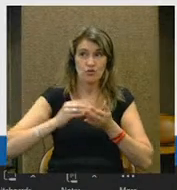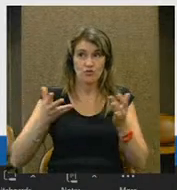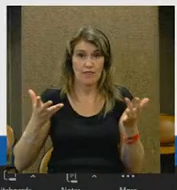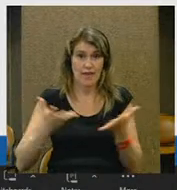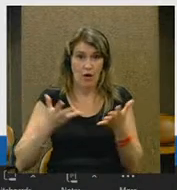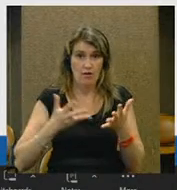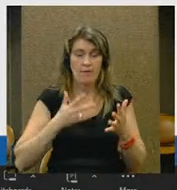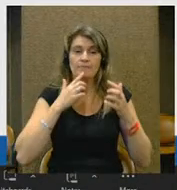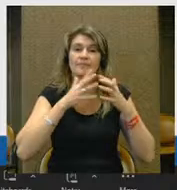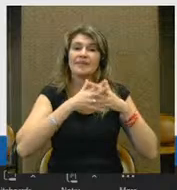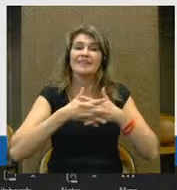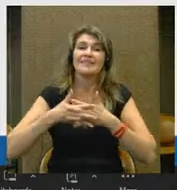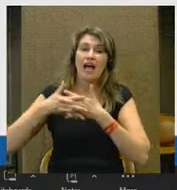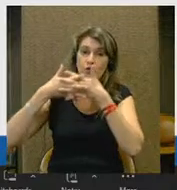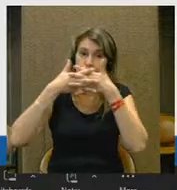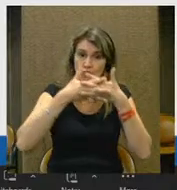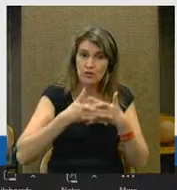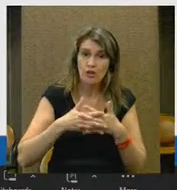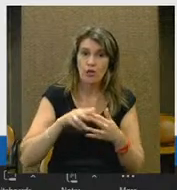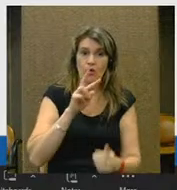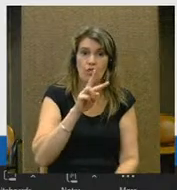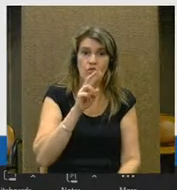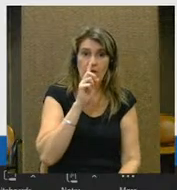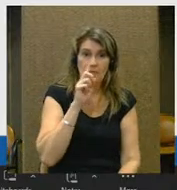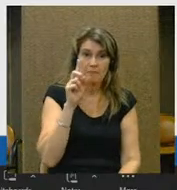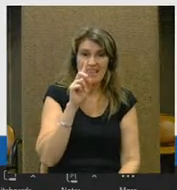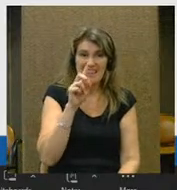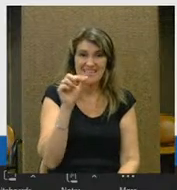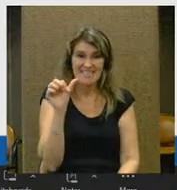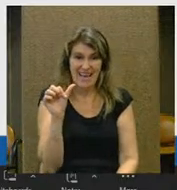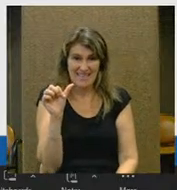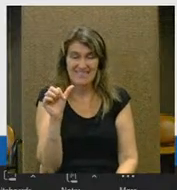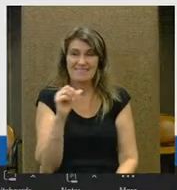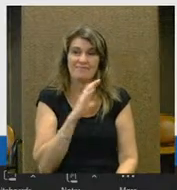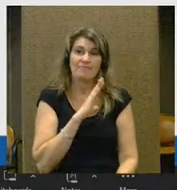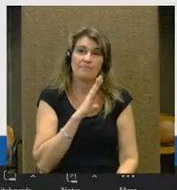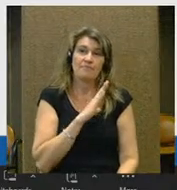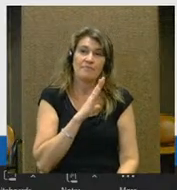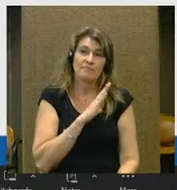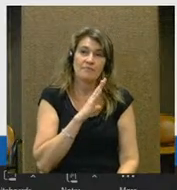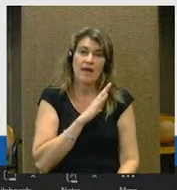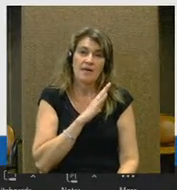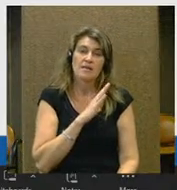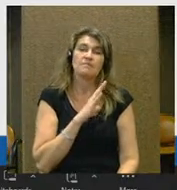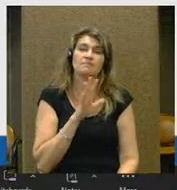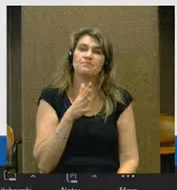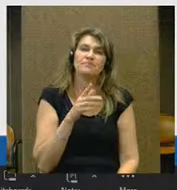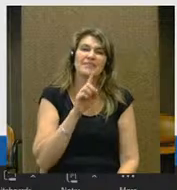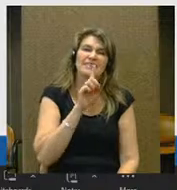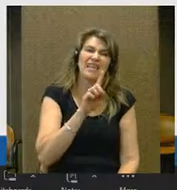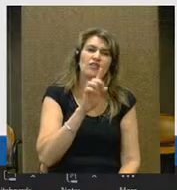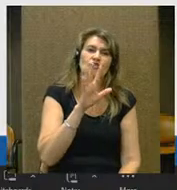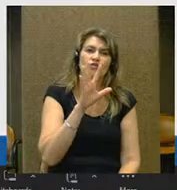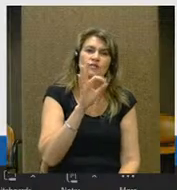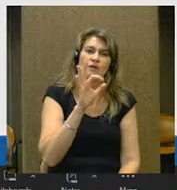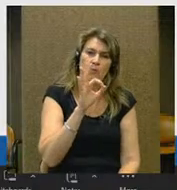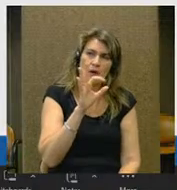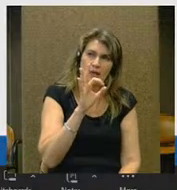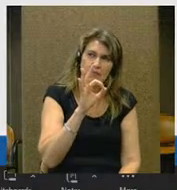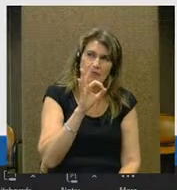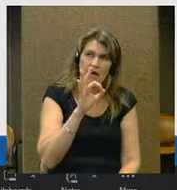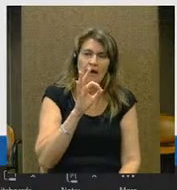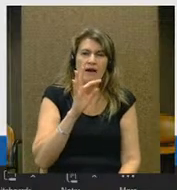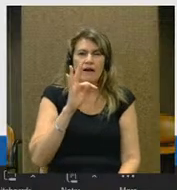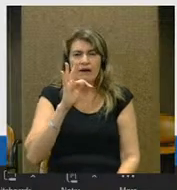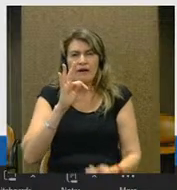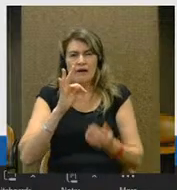around 2016, we'd estimated that there were about 150 pure metric tons of